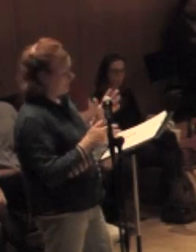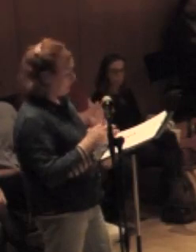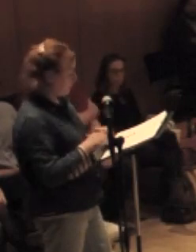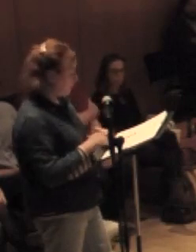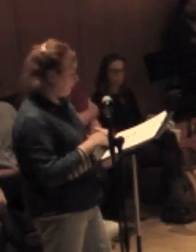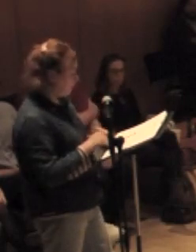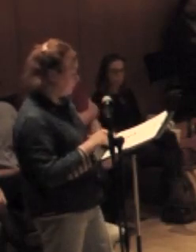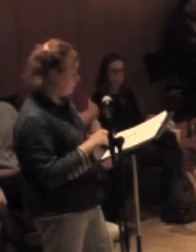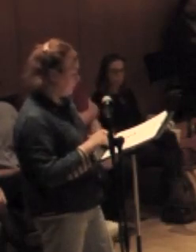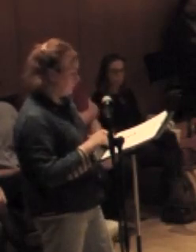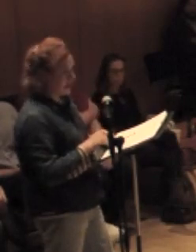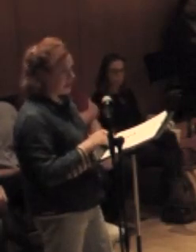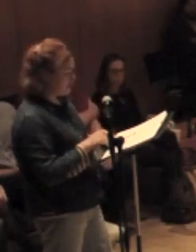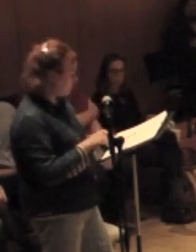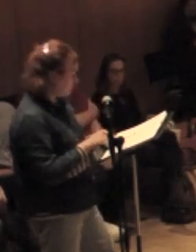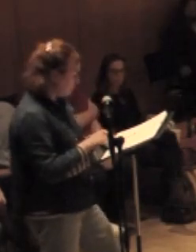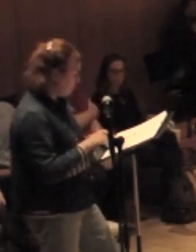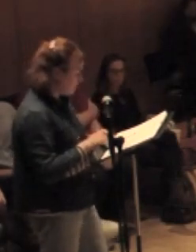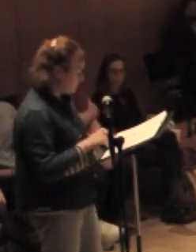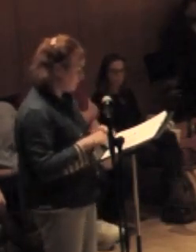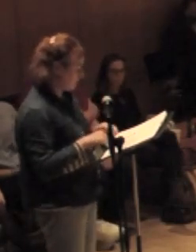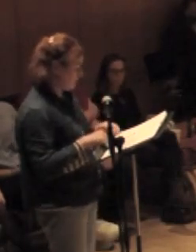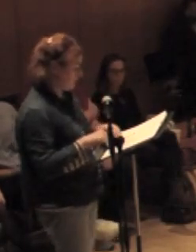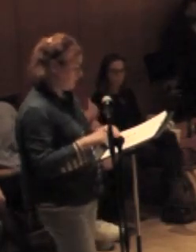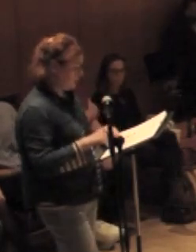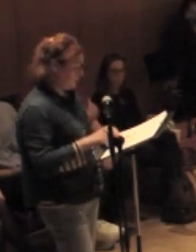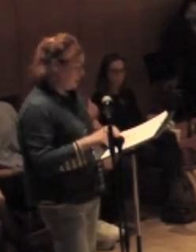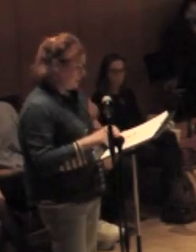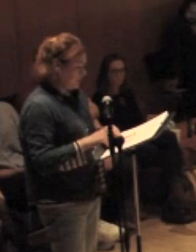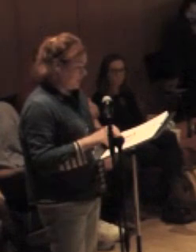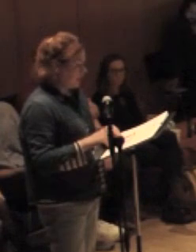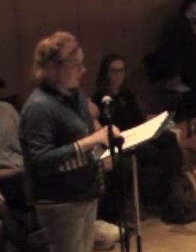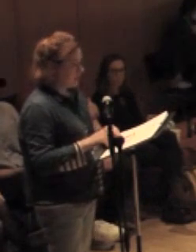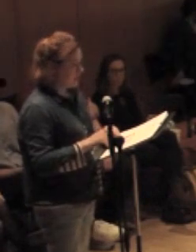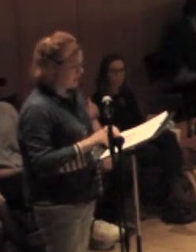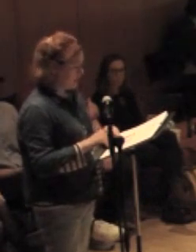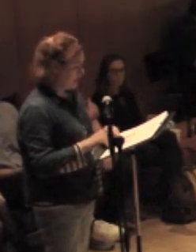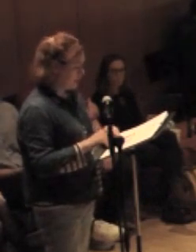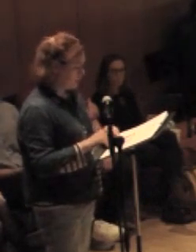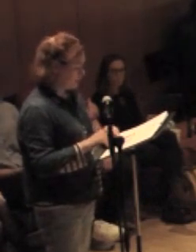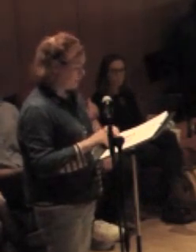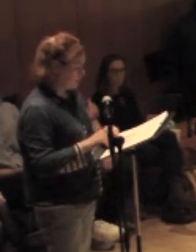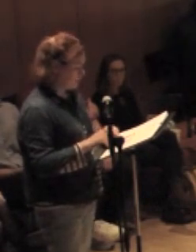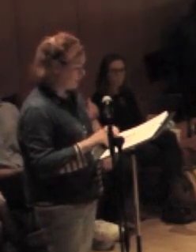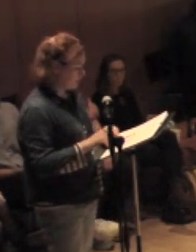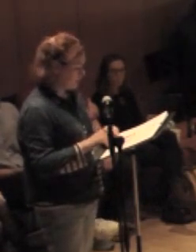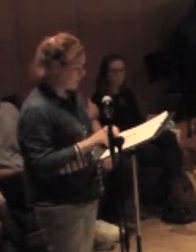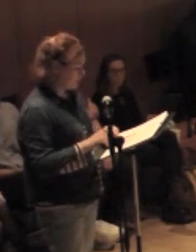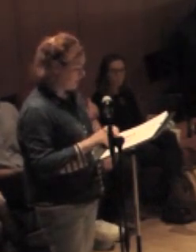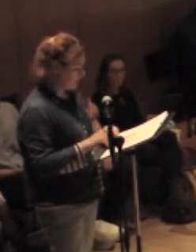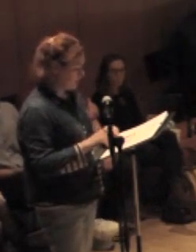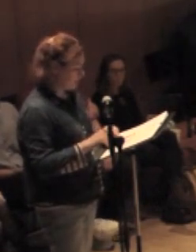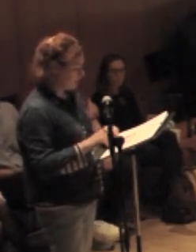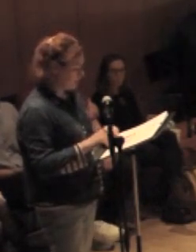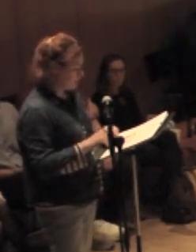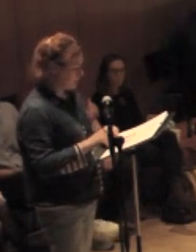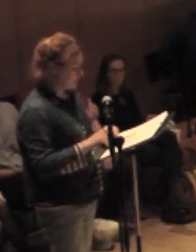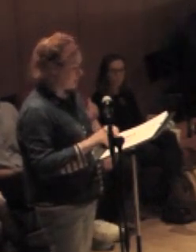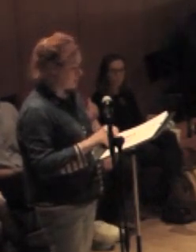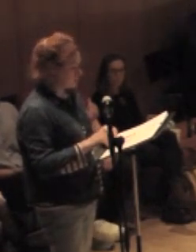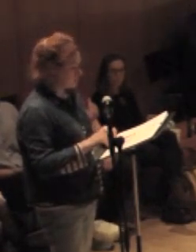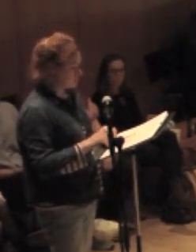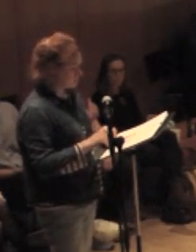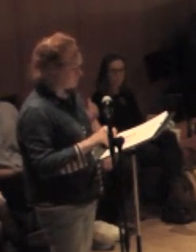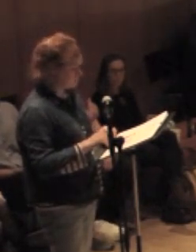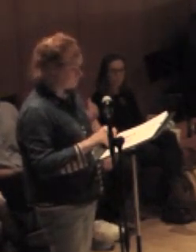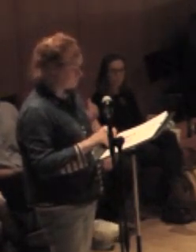young B her she has to do what she wants but yeah I don't completely understanding